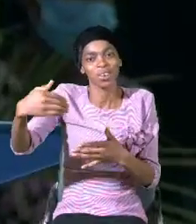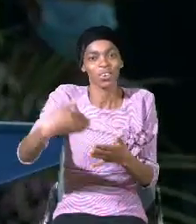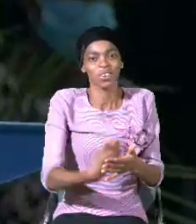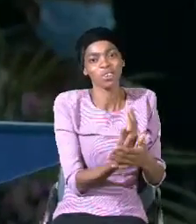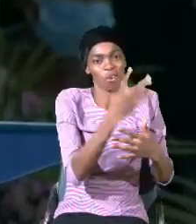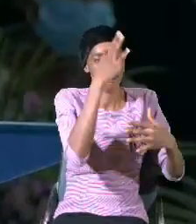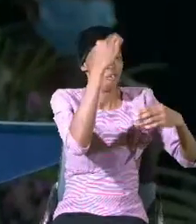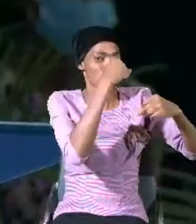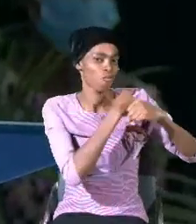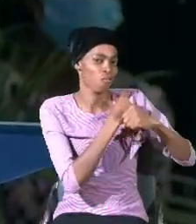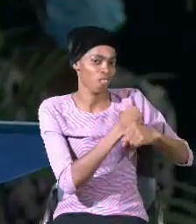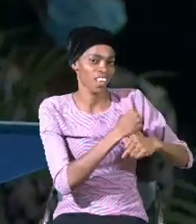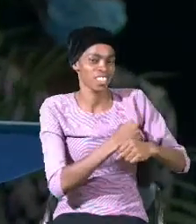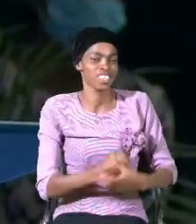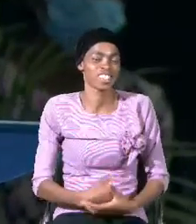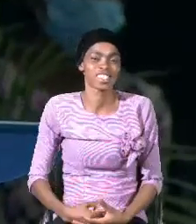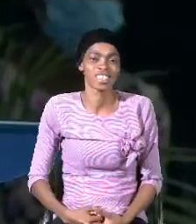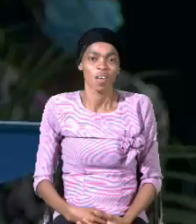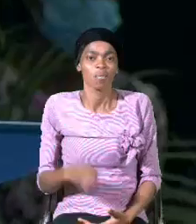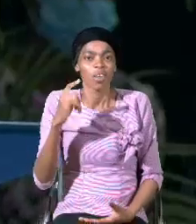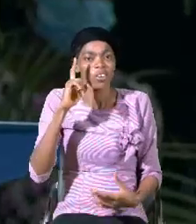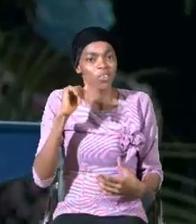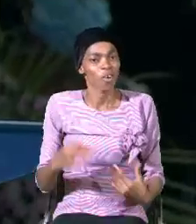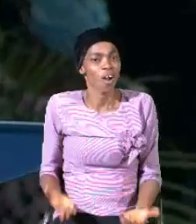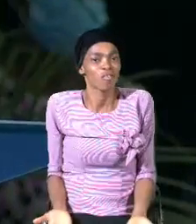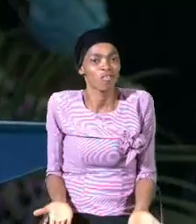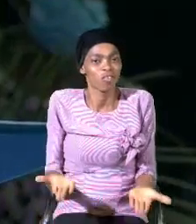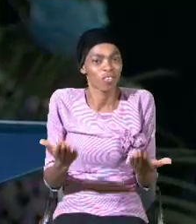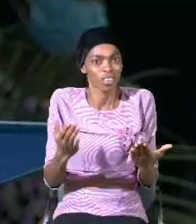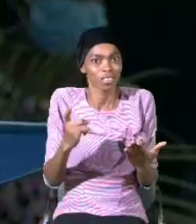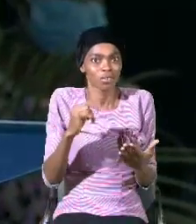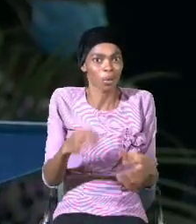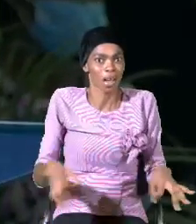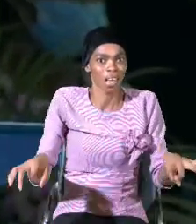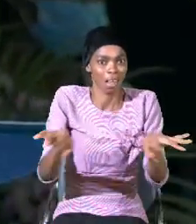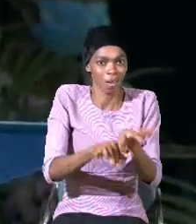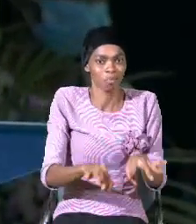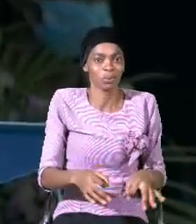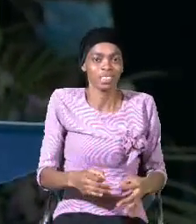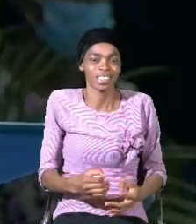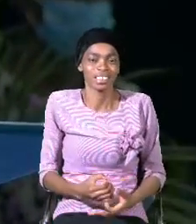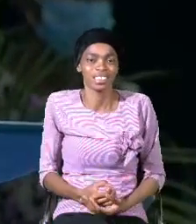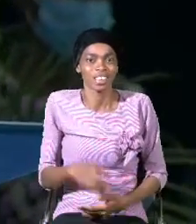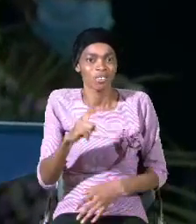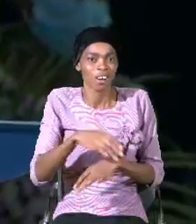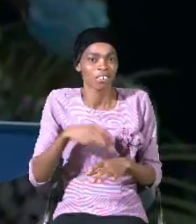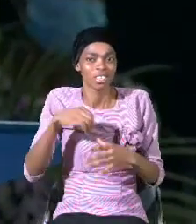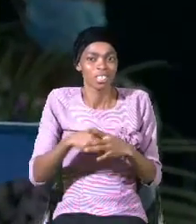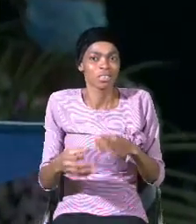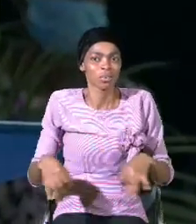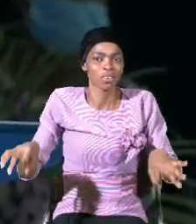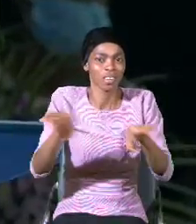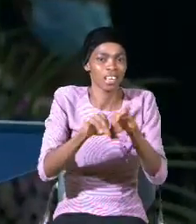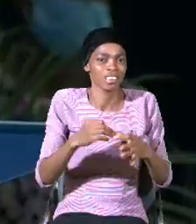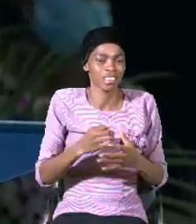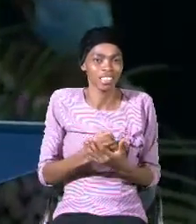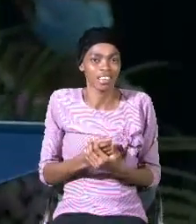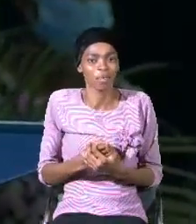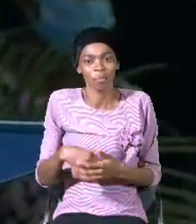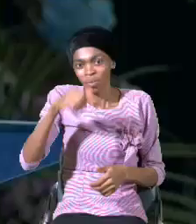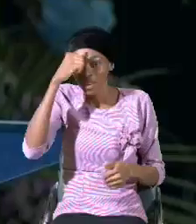You and Christ, you have come into significance. Remember, I am nothing